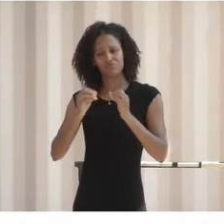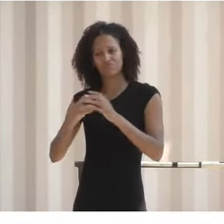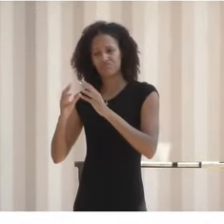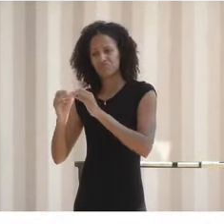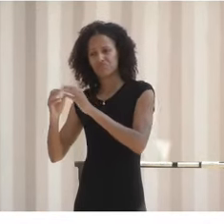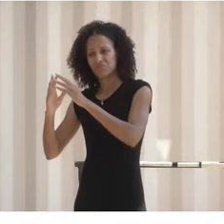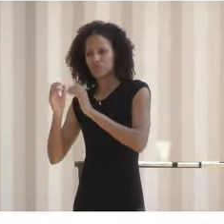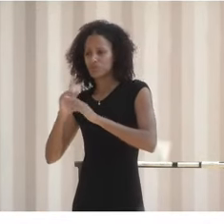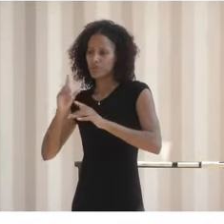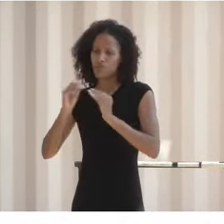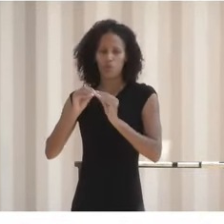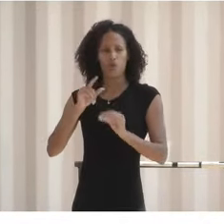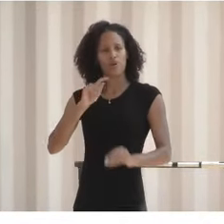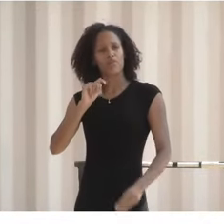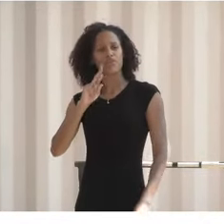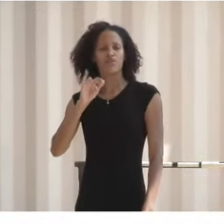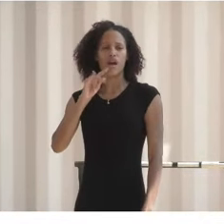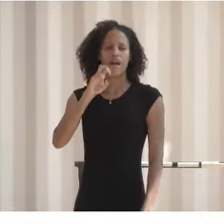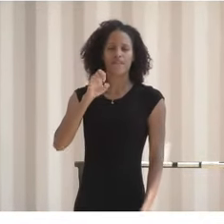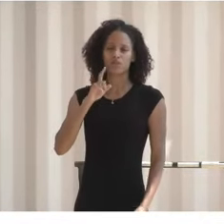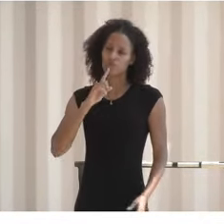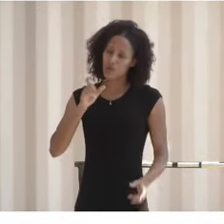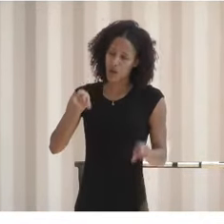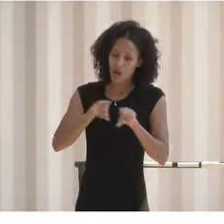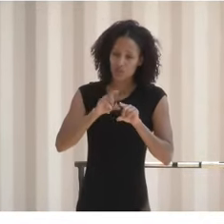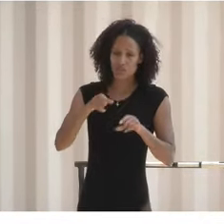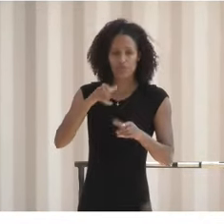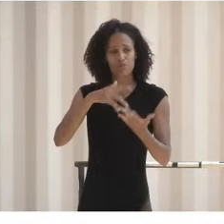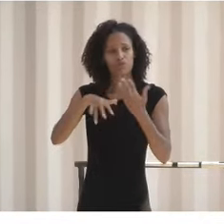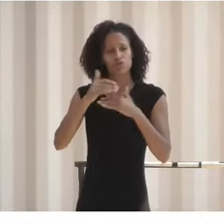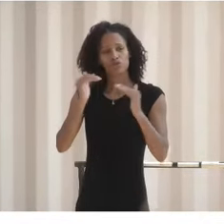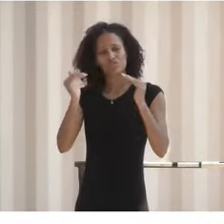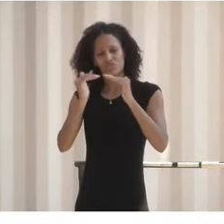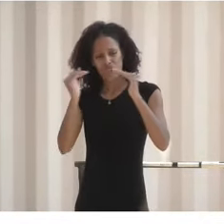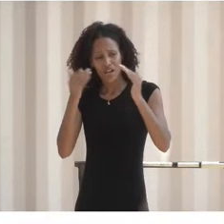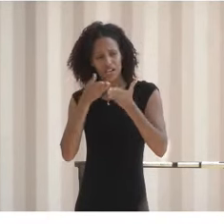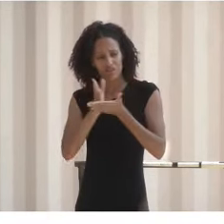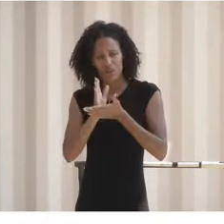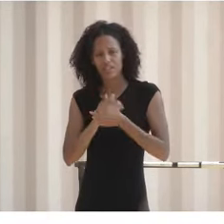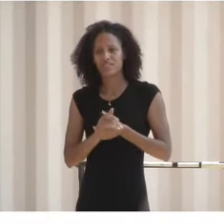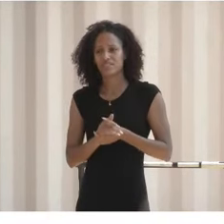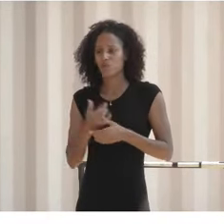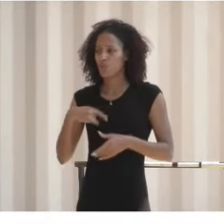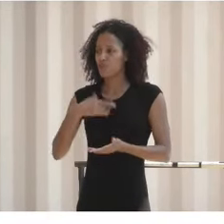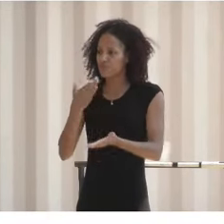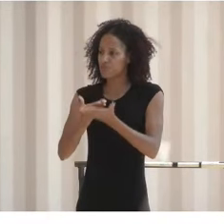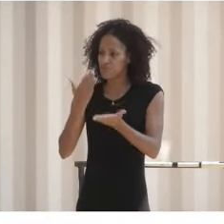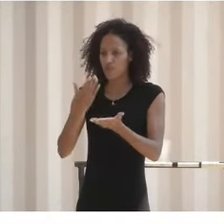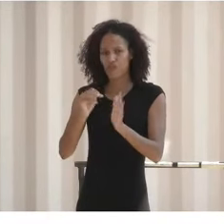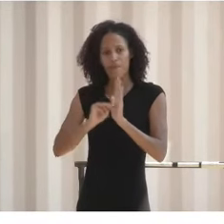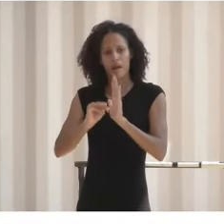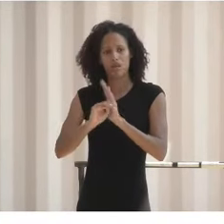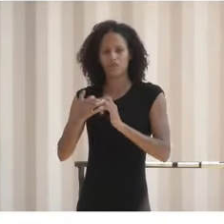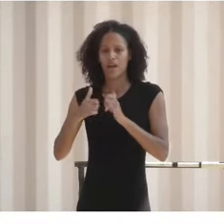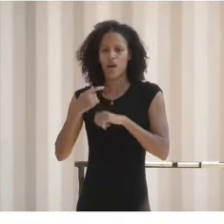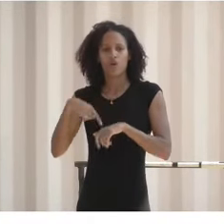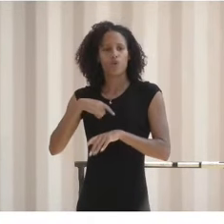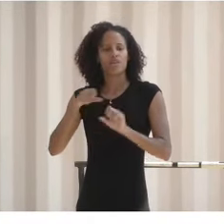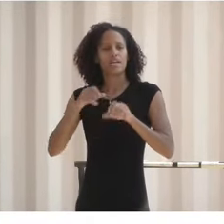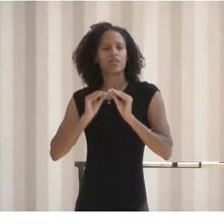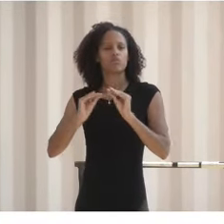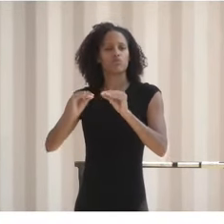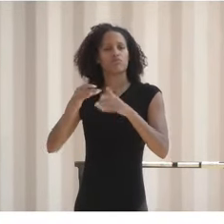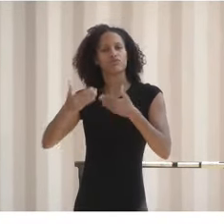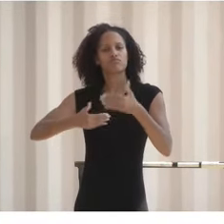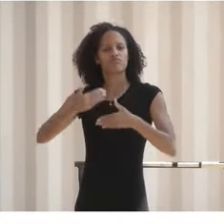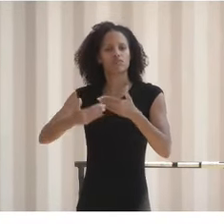and alive, we must also make them socially just, resilient, and self-directed. We have proven models for how to move forward, aligning our